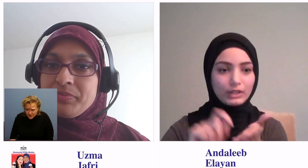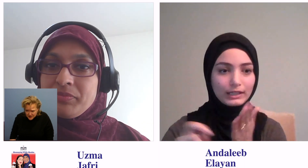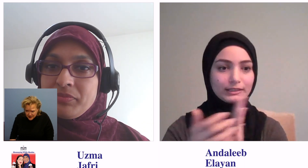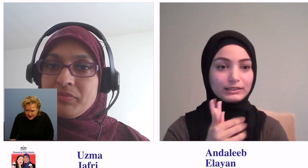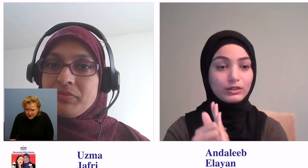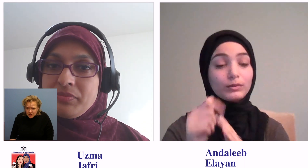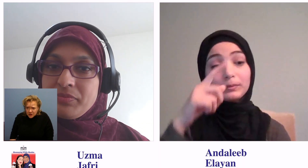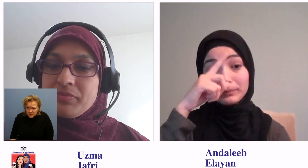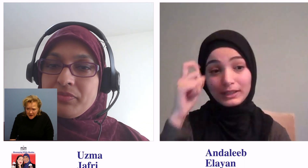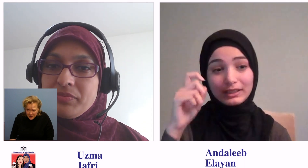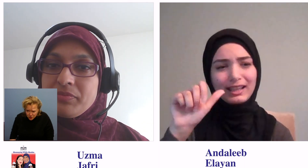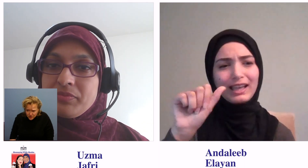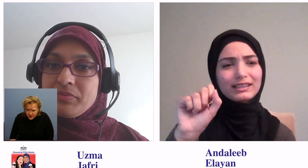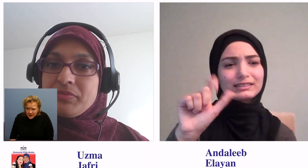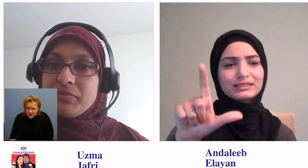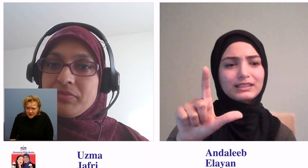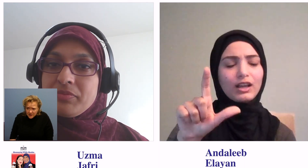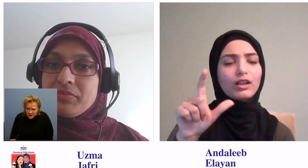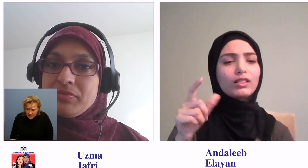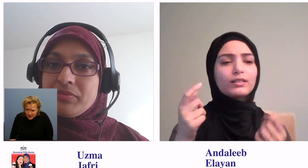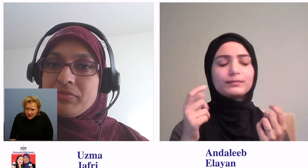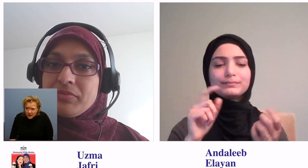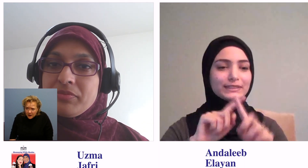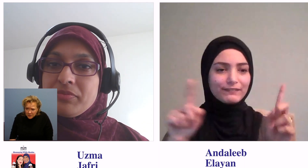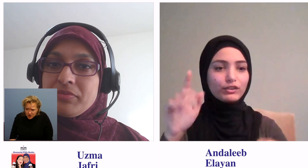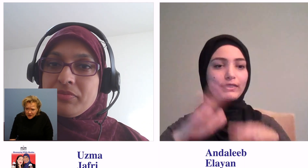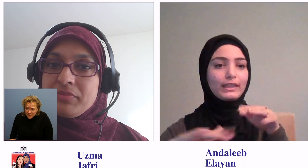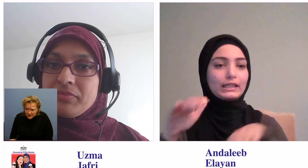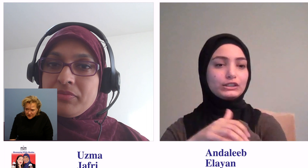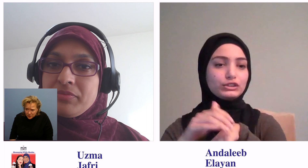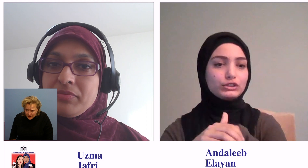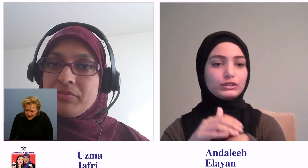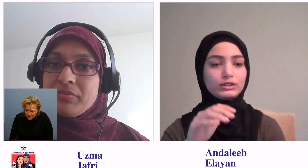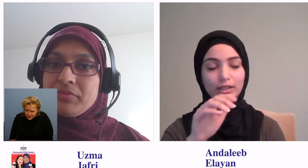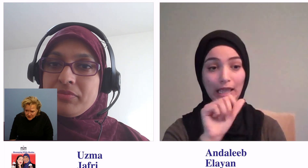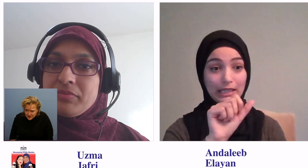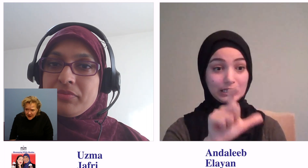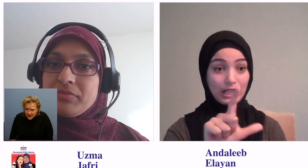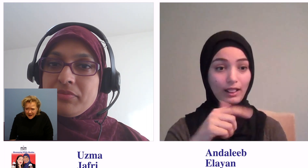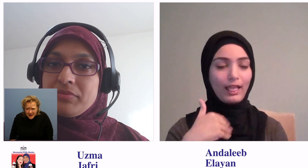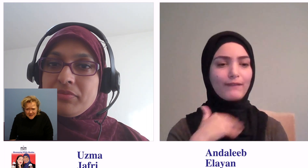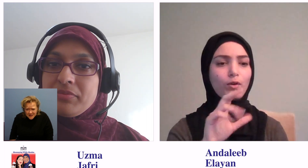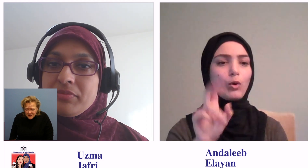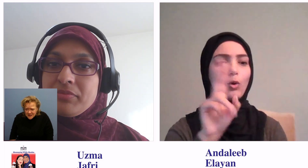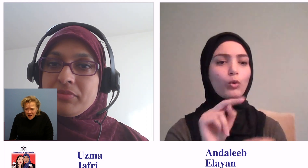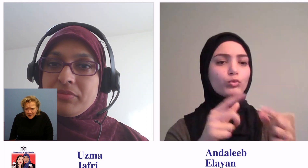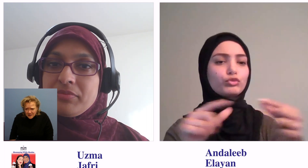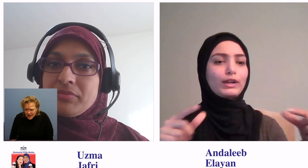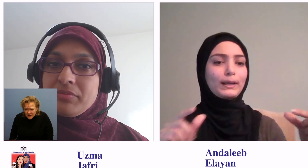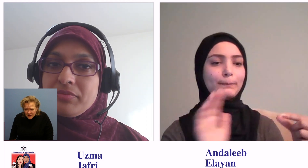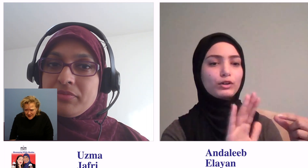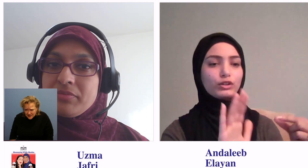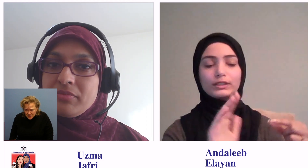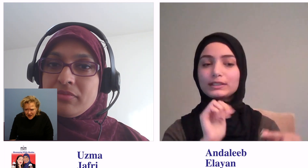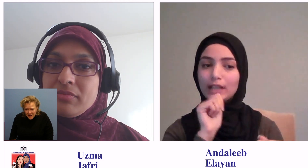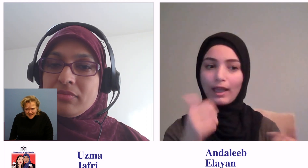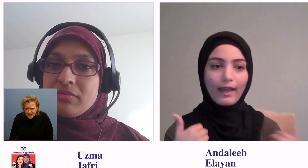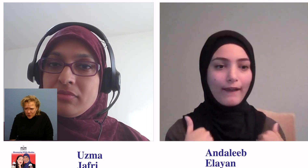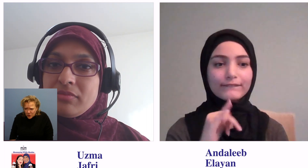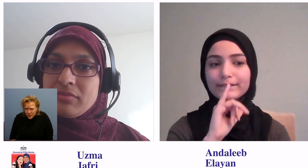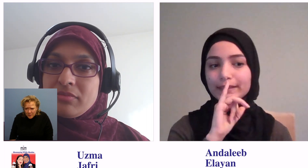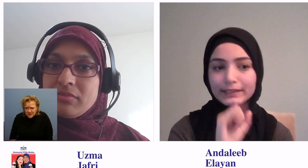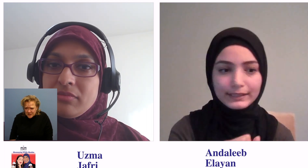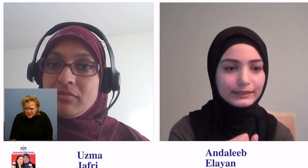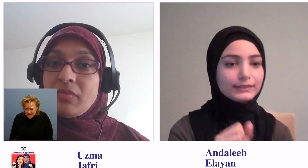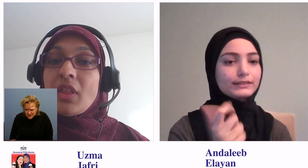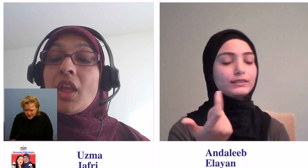their sign language and making sure they can, achieve at the correct levels. And ASL is not like English. It has